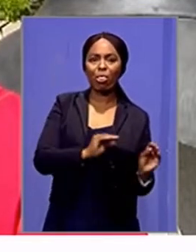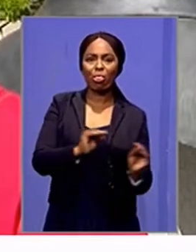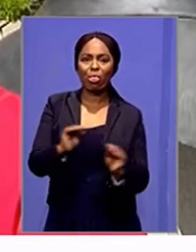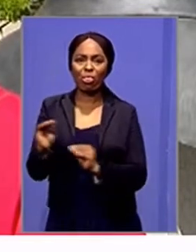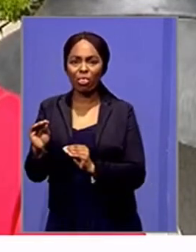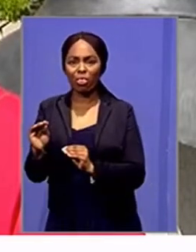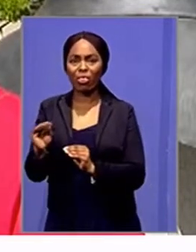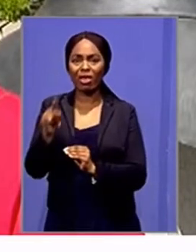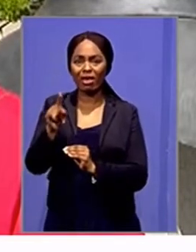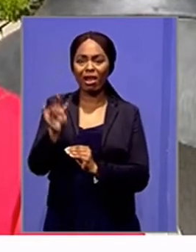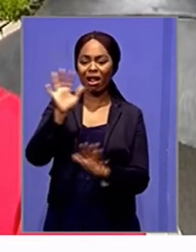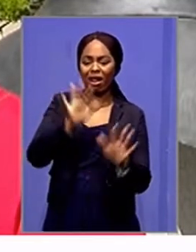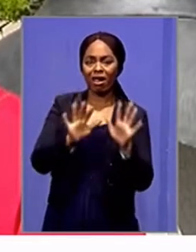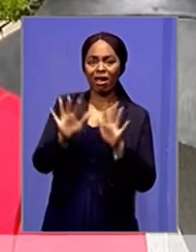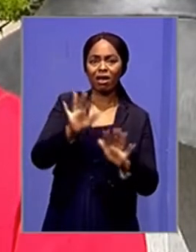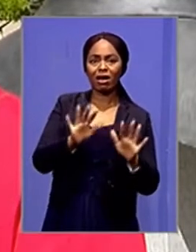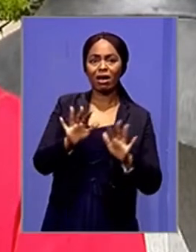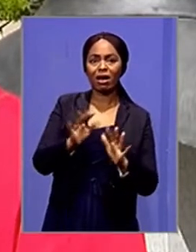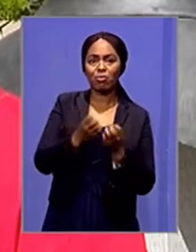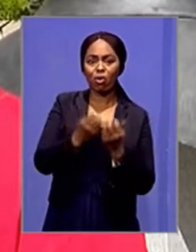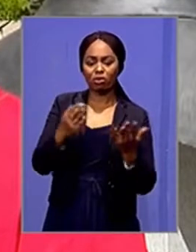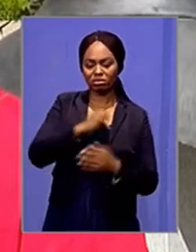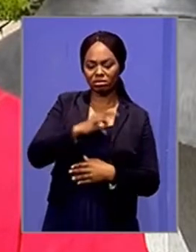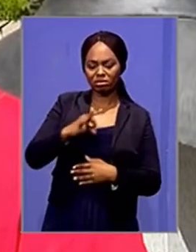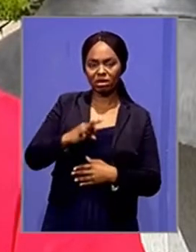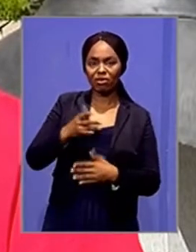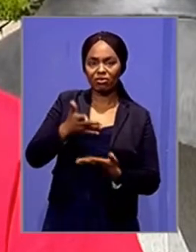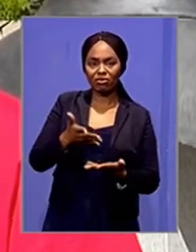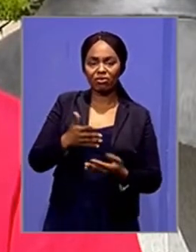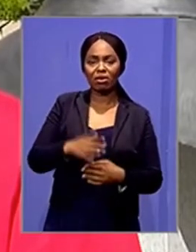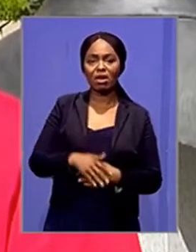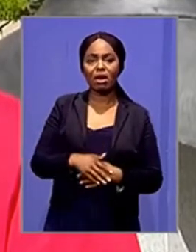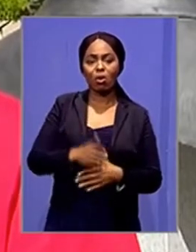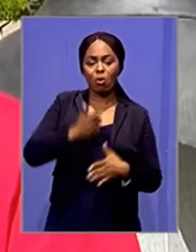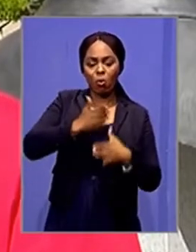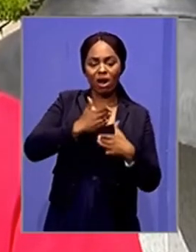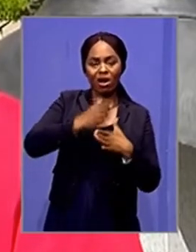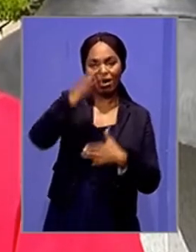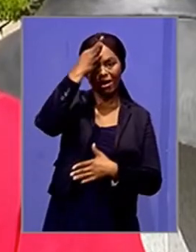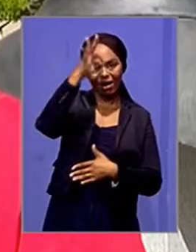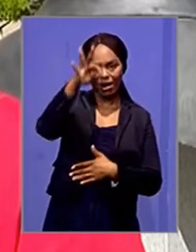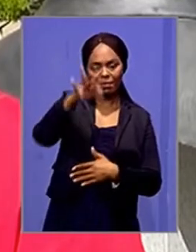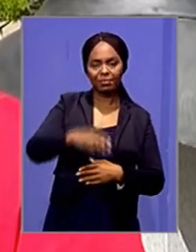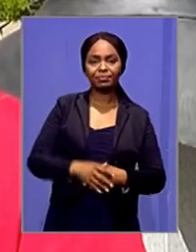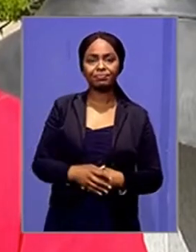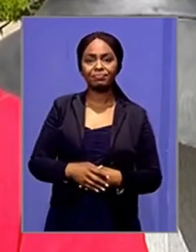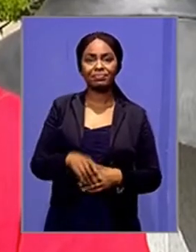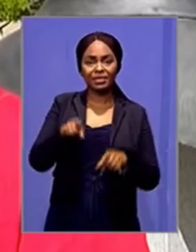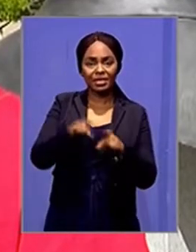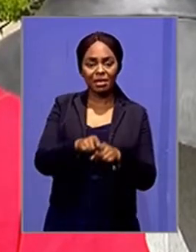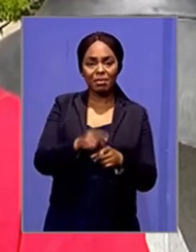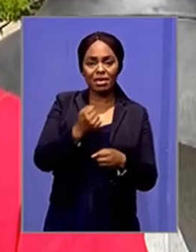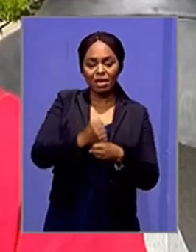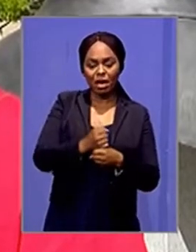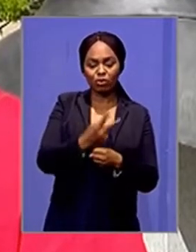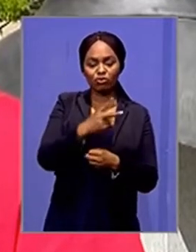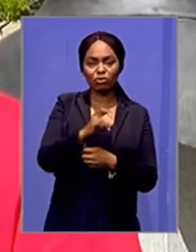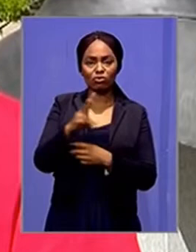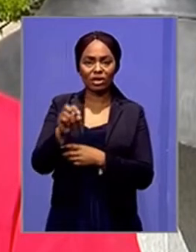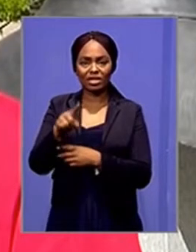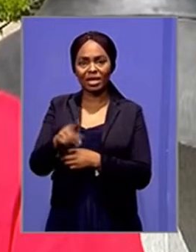the collective bargaining. It undermines workers' confidence in signing agreements with government. And bearing in mind that the 2020 wage agreement, government walked away